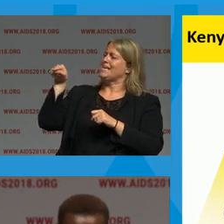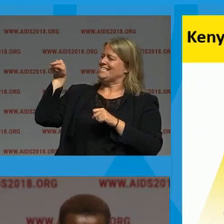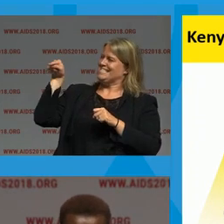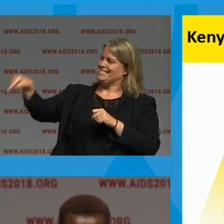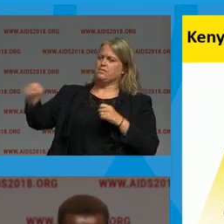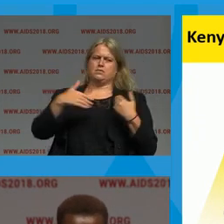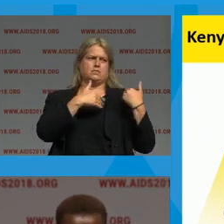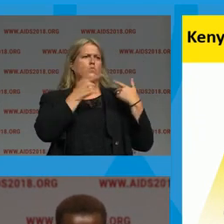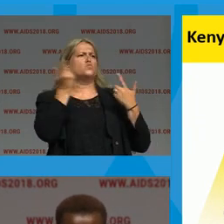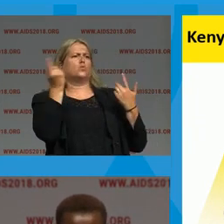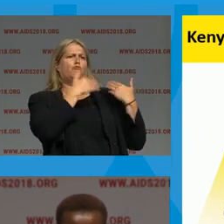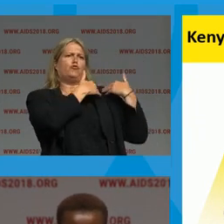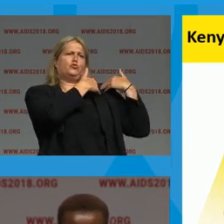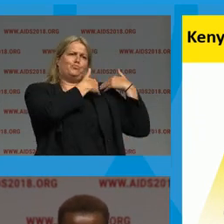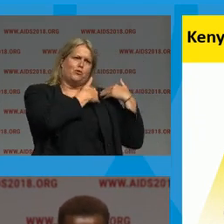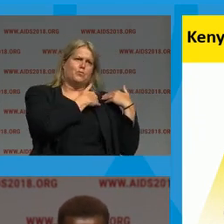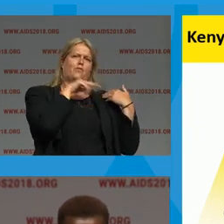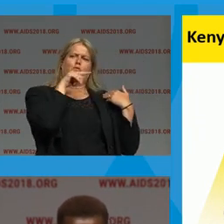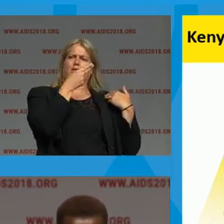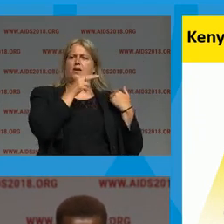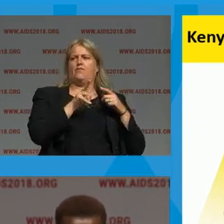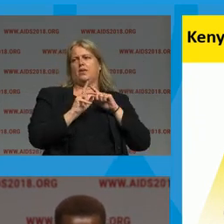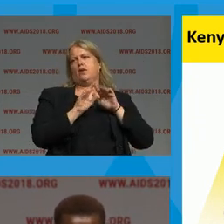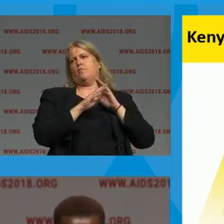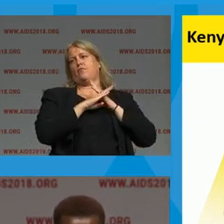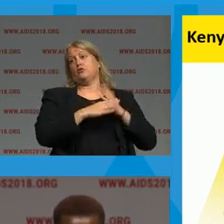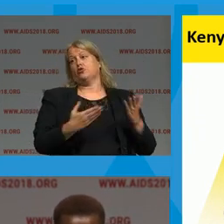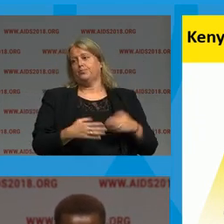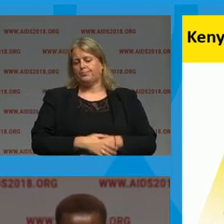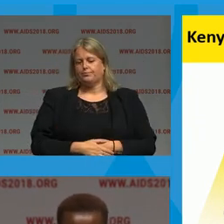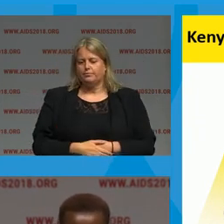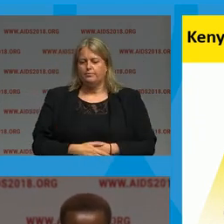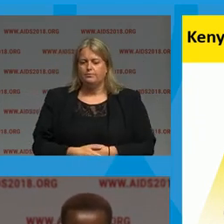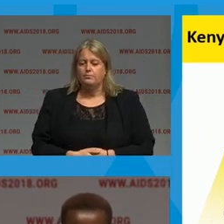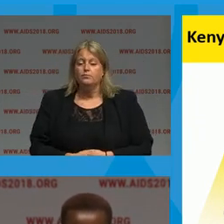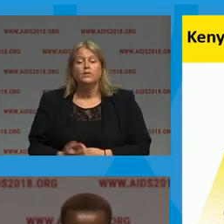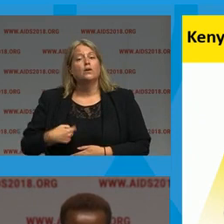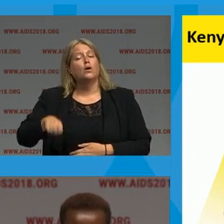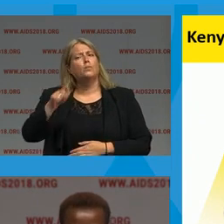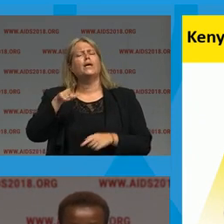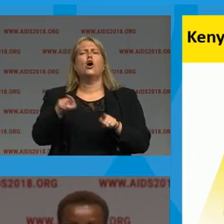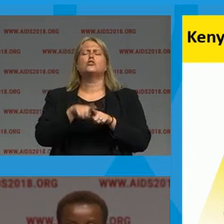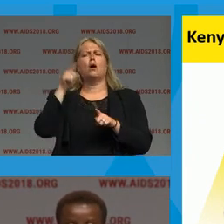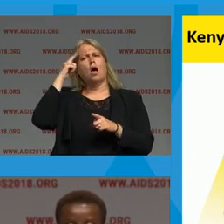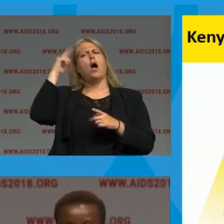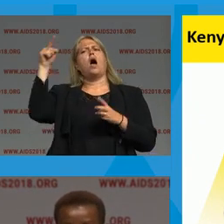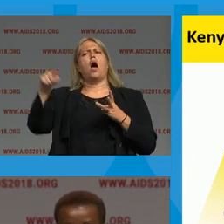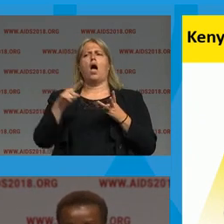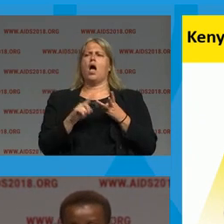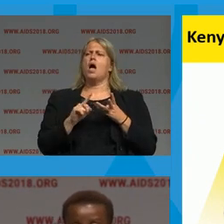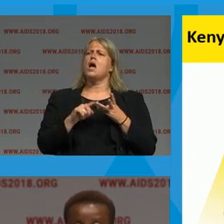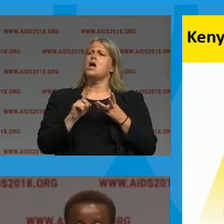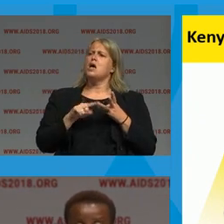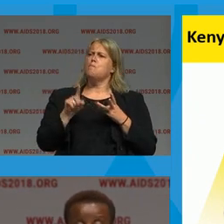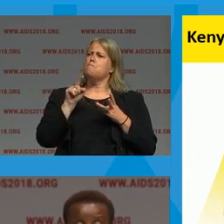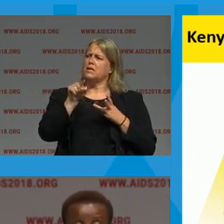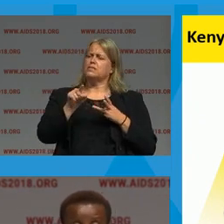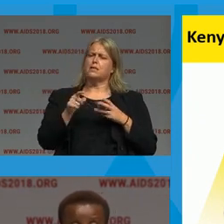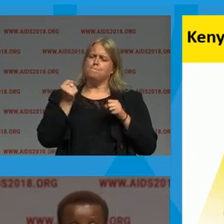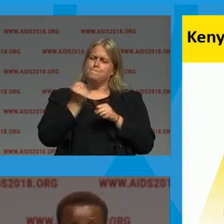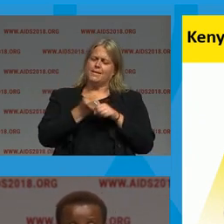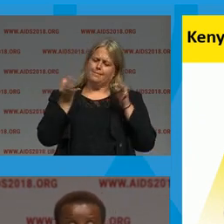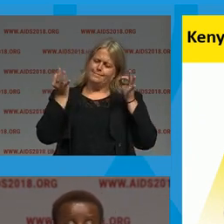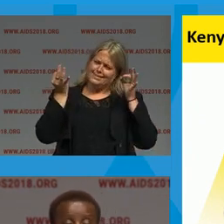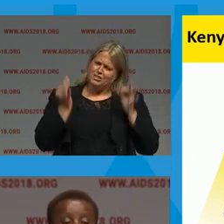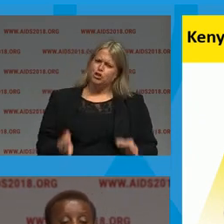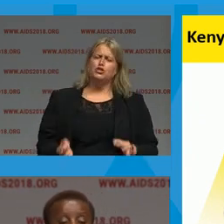is essential. We recognize that we also must have deliberate decisions to finance treatment and